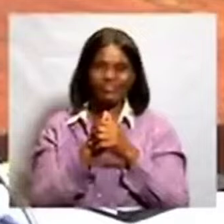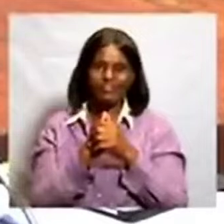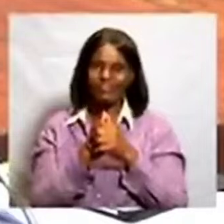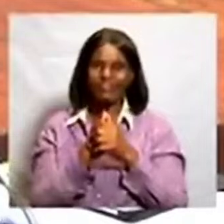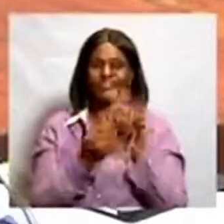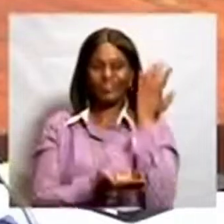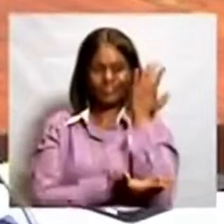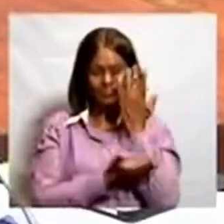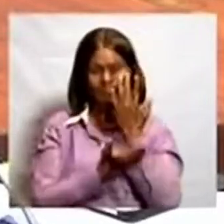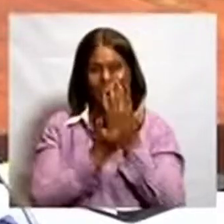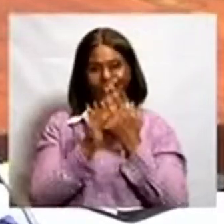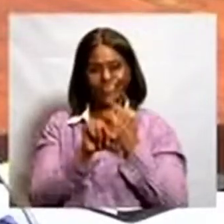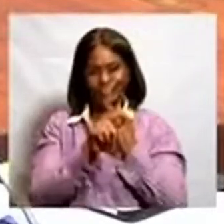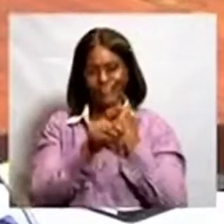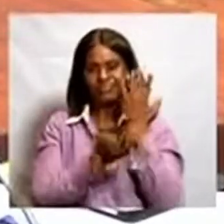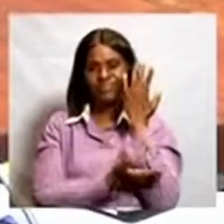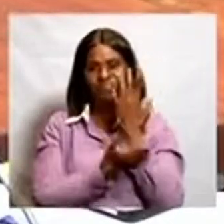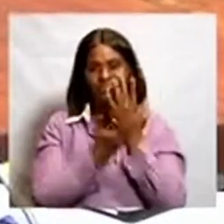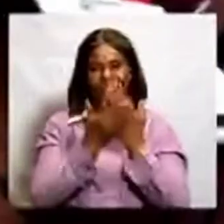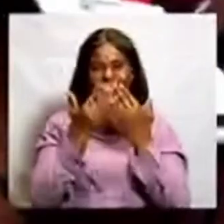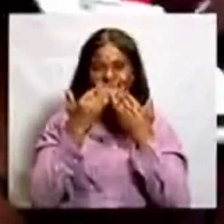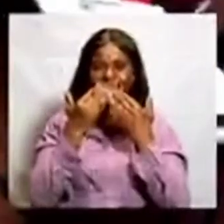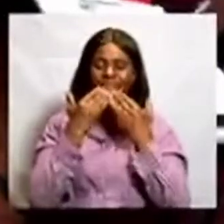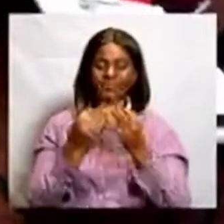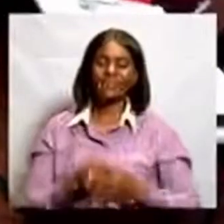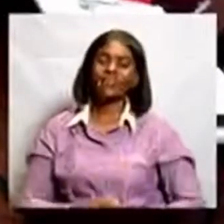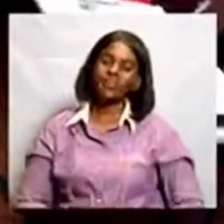to improve. Thank you.